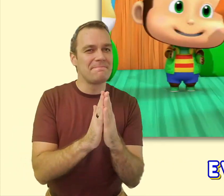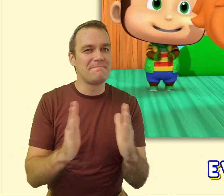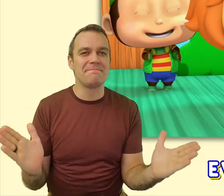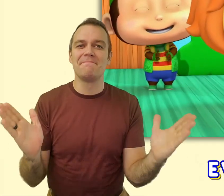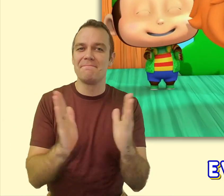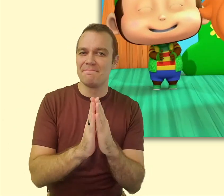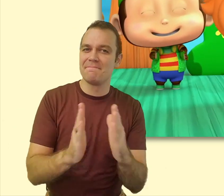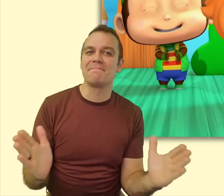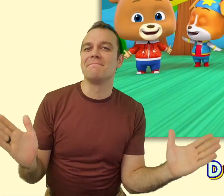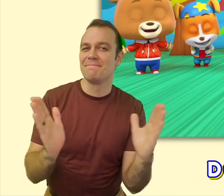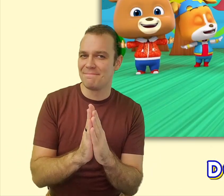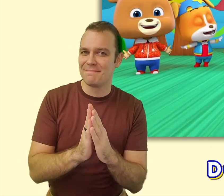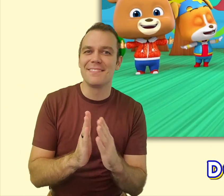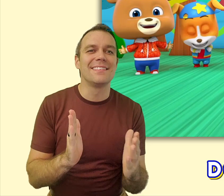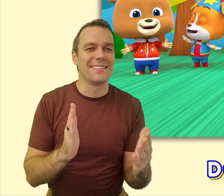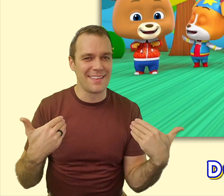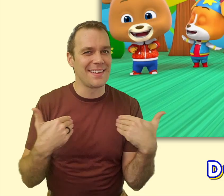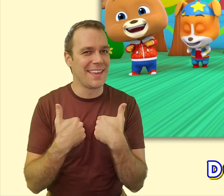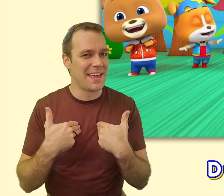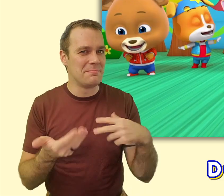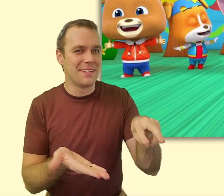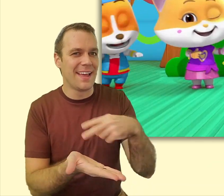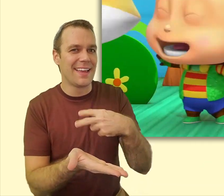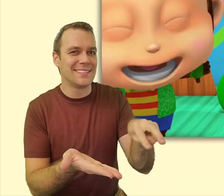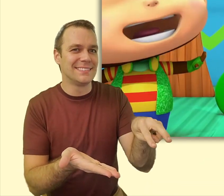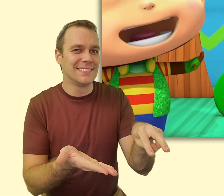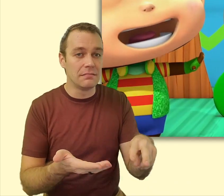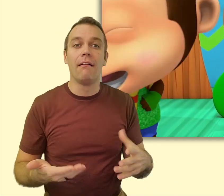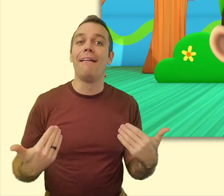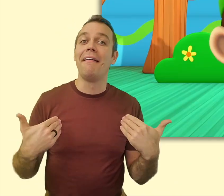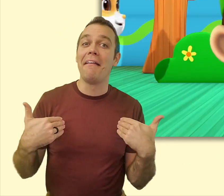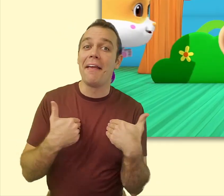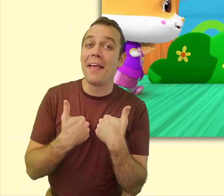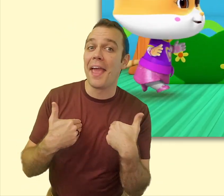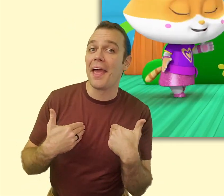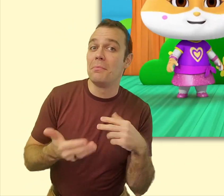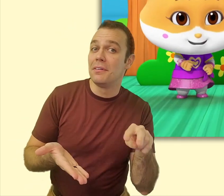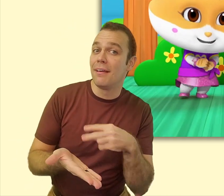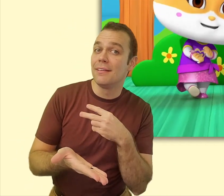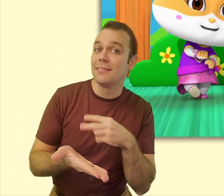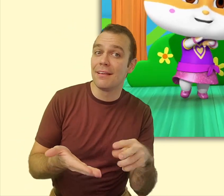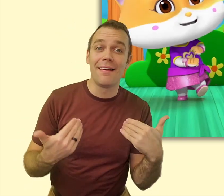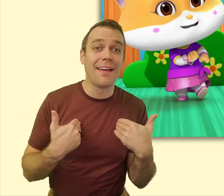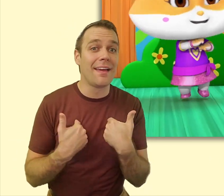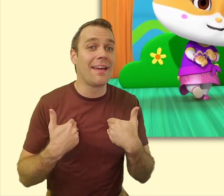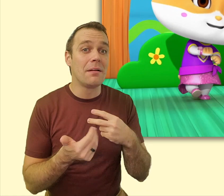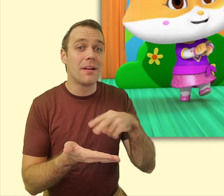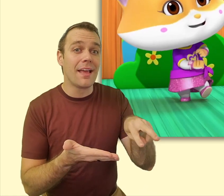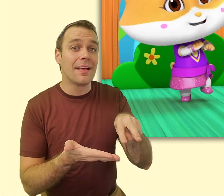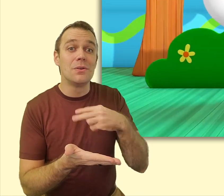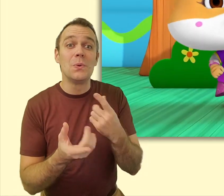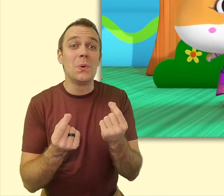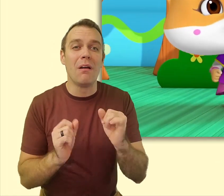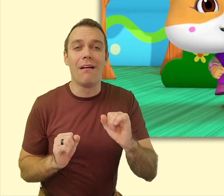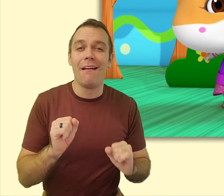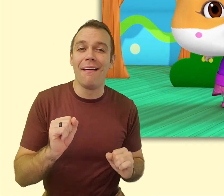Everybody clap along, doing the animal dance. Yeah! The animal dance, the animal dance. Do